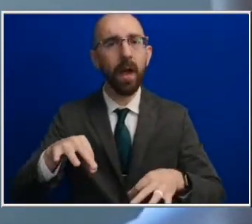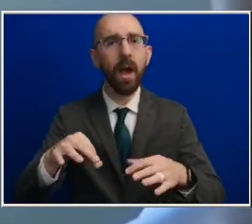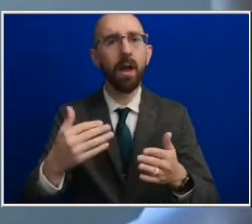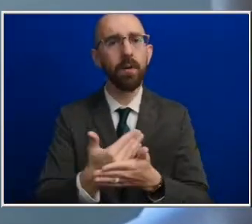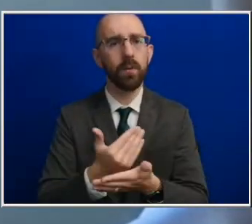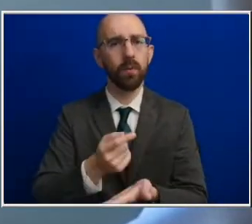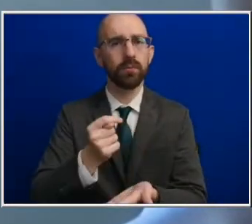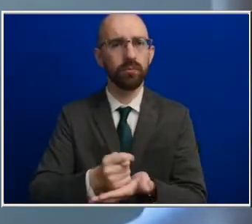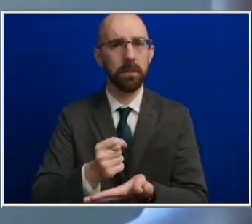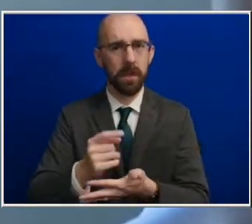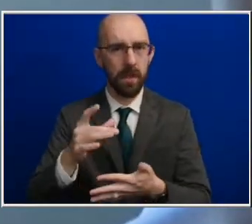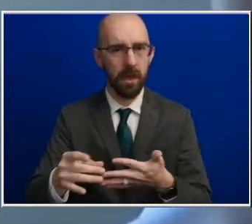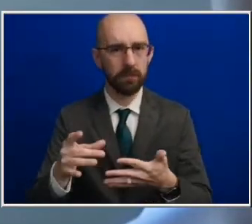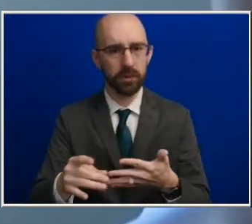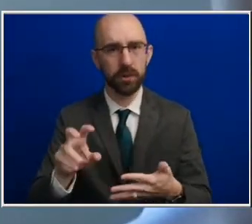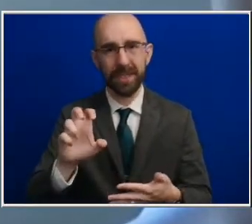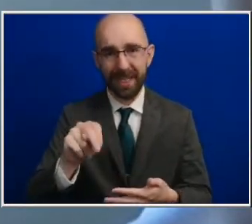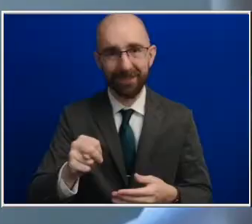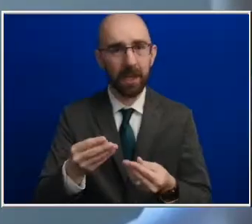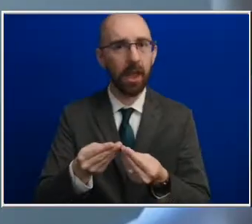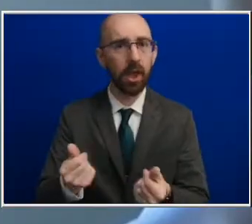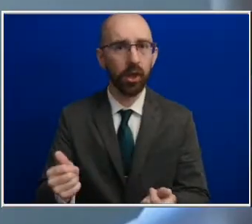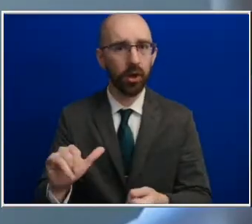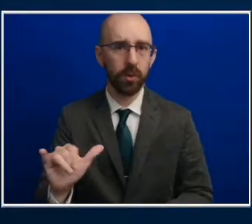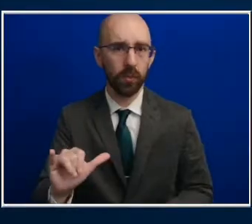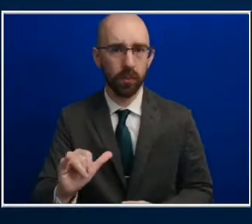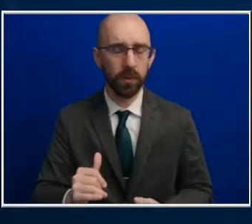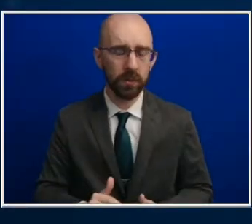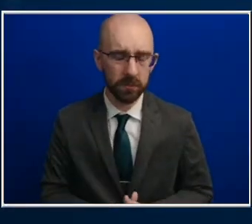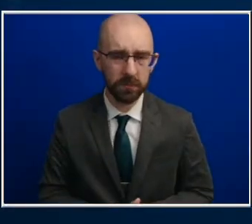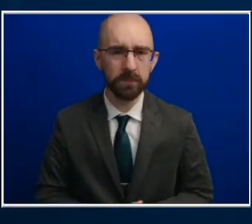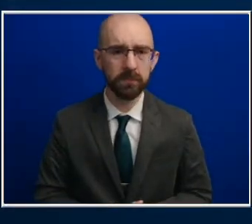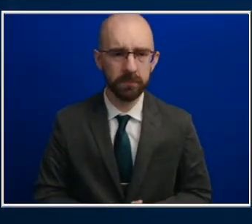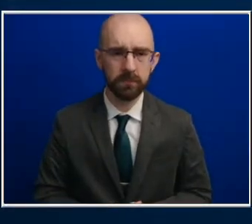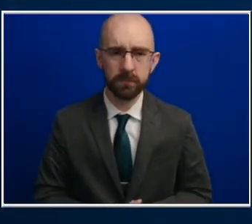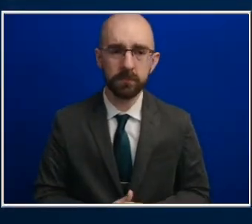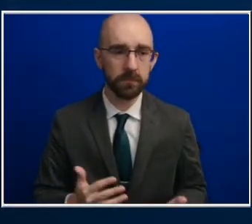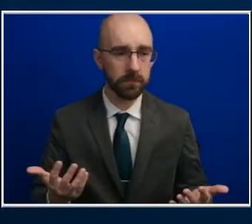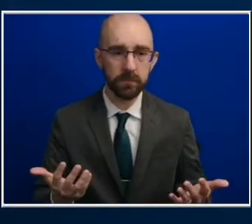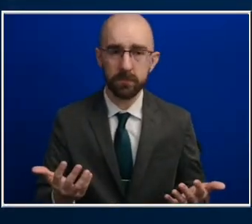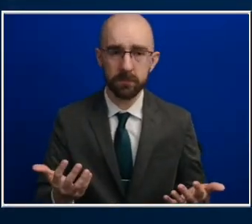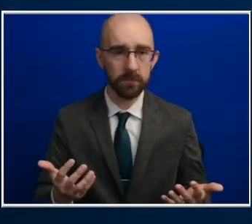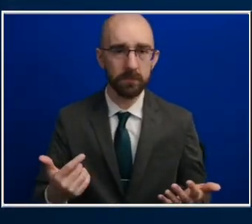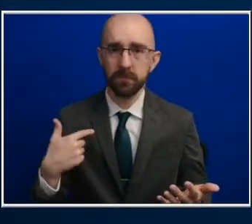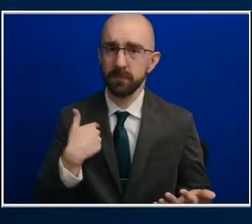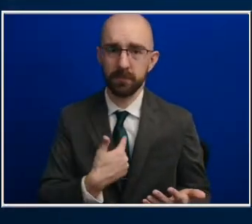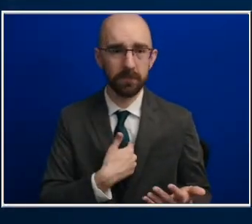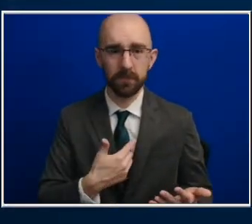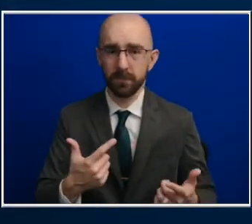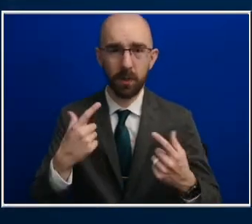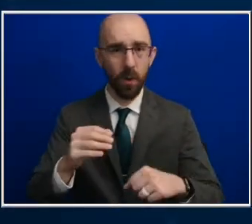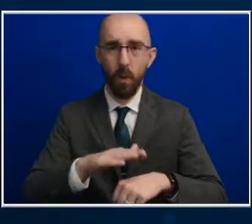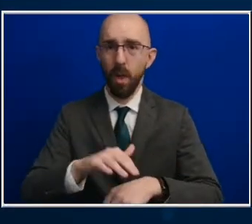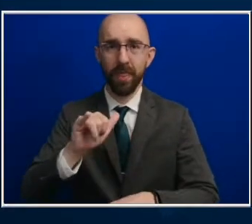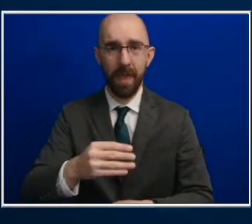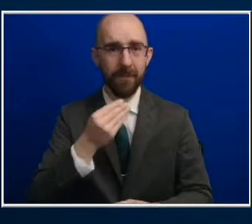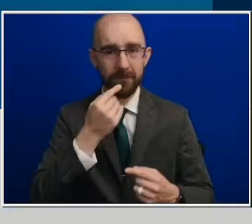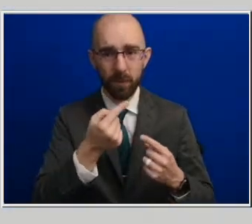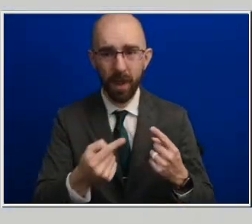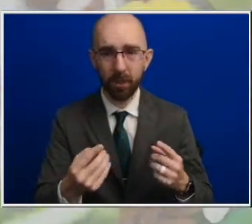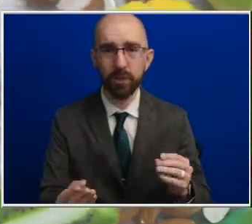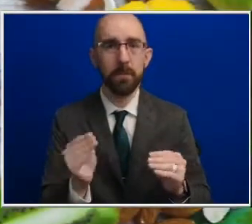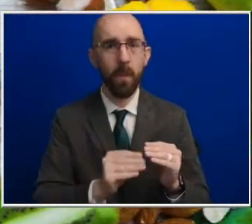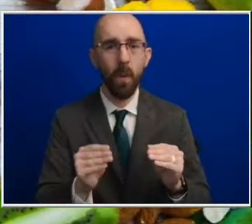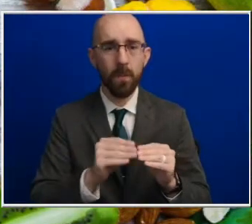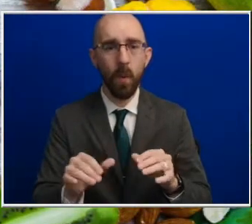treatment options and even a cure. Well, let's go on that one. Food allergies are getting more and more common. The survey